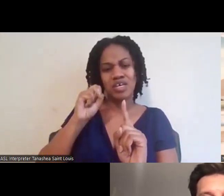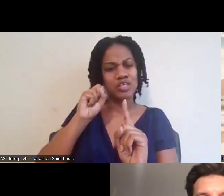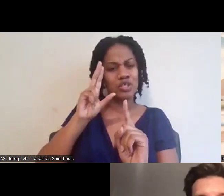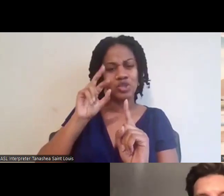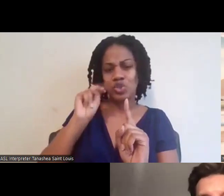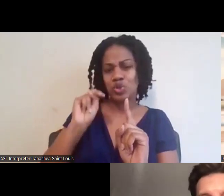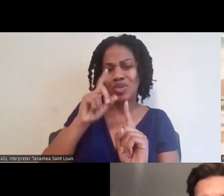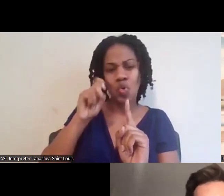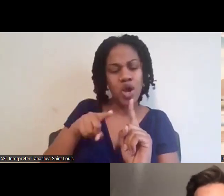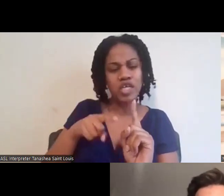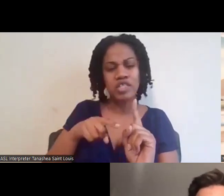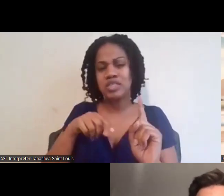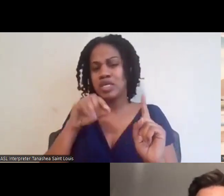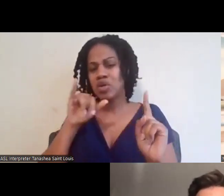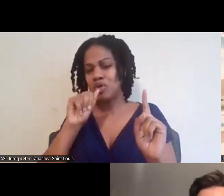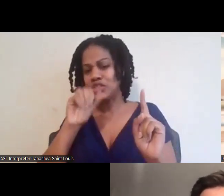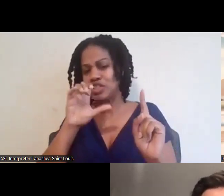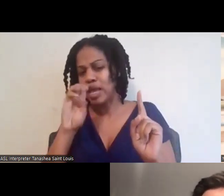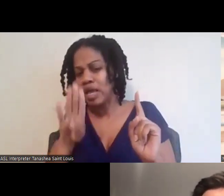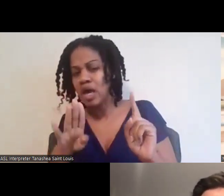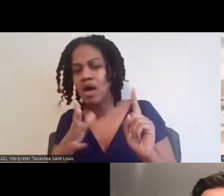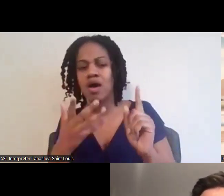Jacob. So thank you.